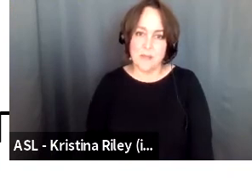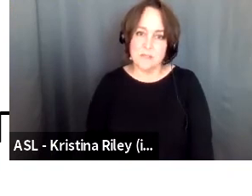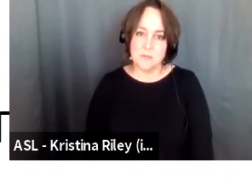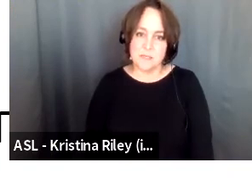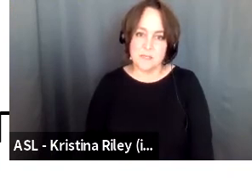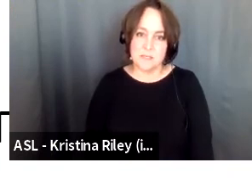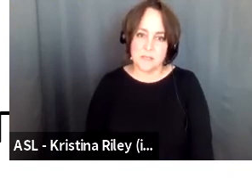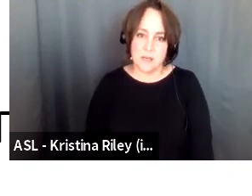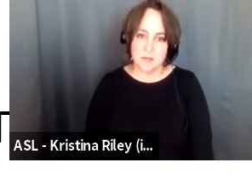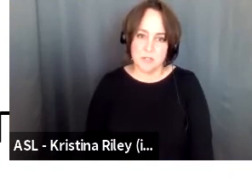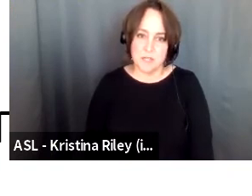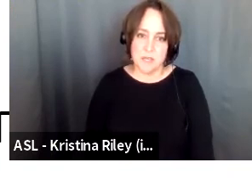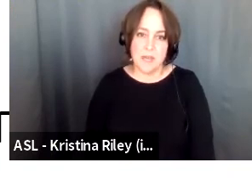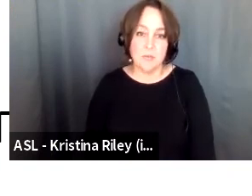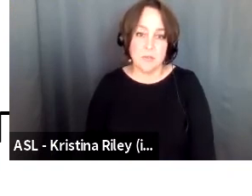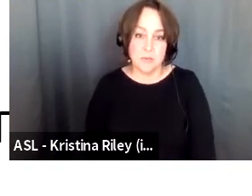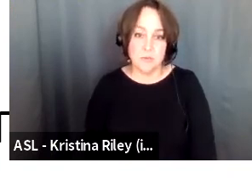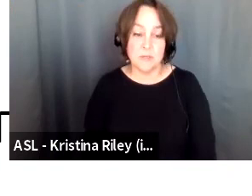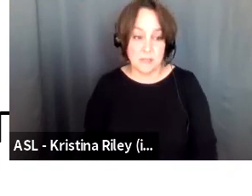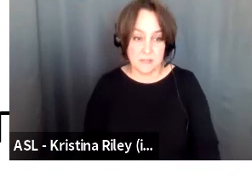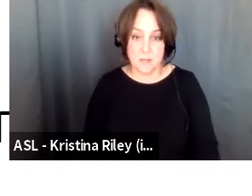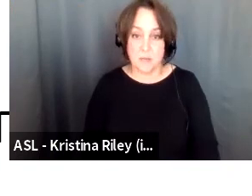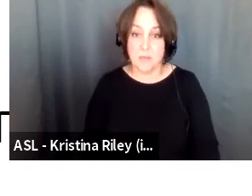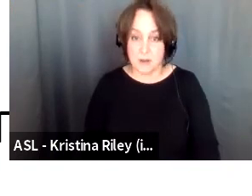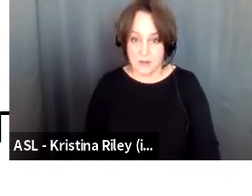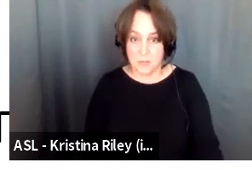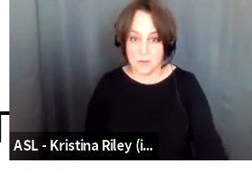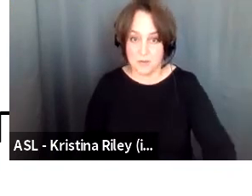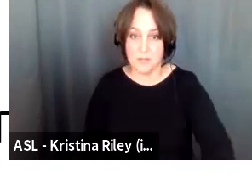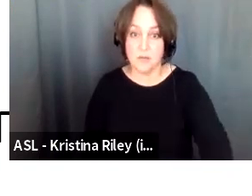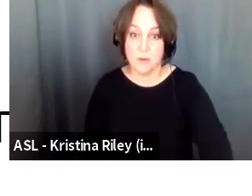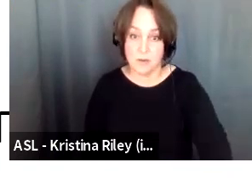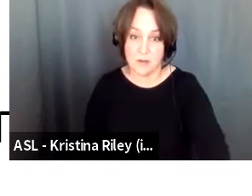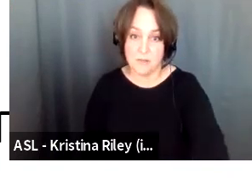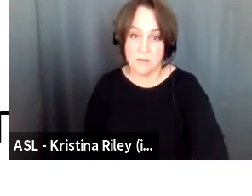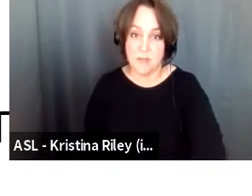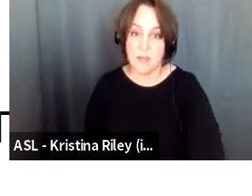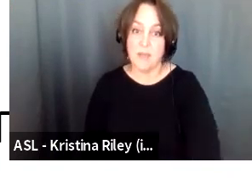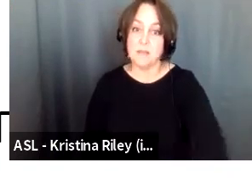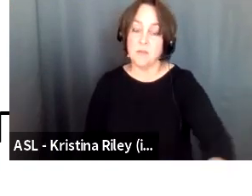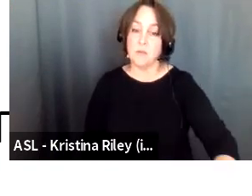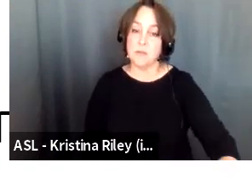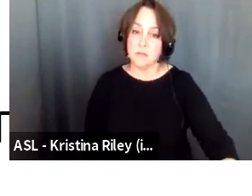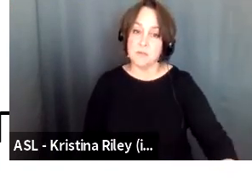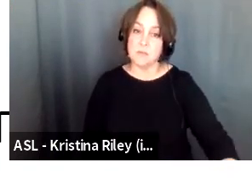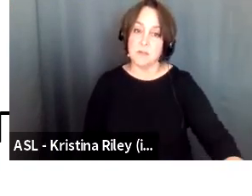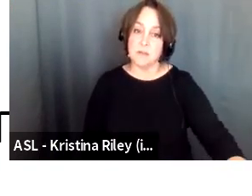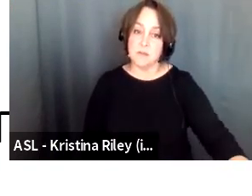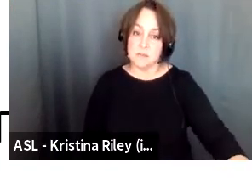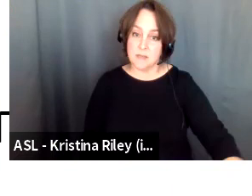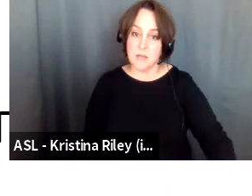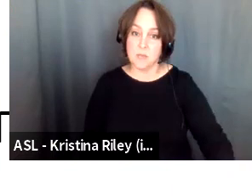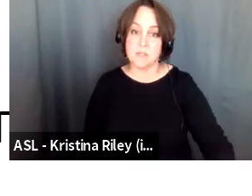The way the space is established, we set up a mock-up in a warehouse. And then what we did was